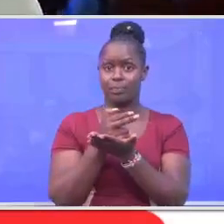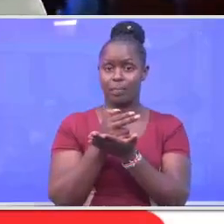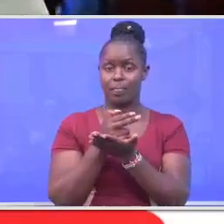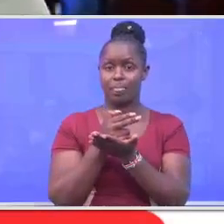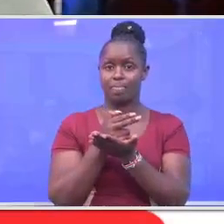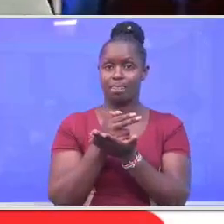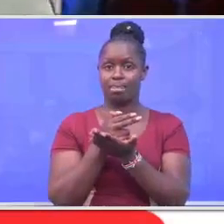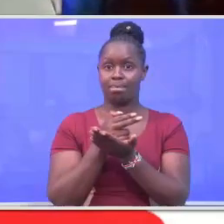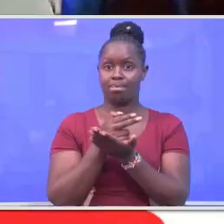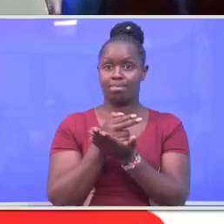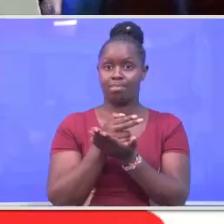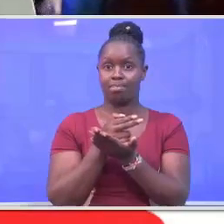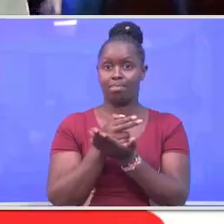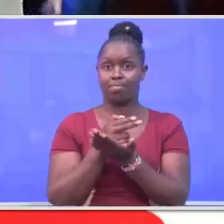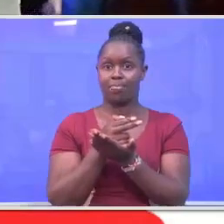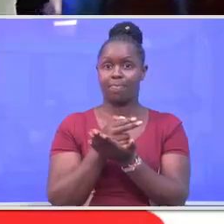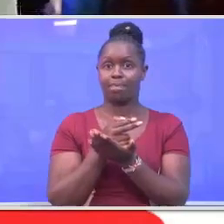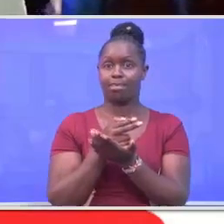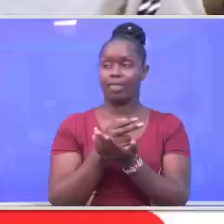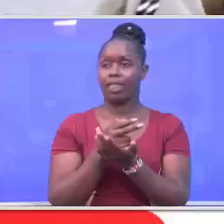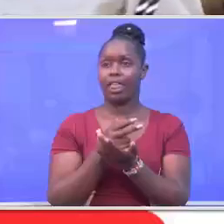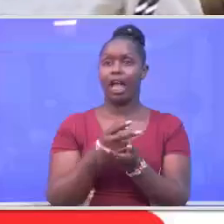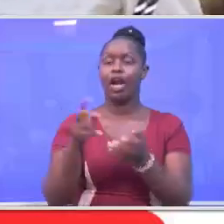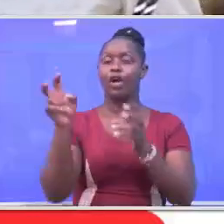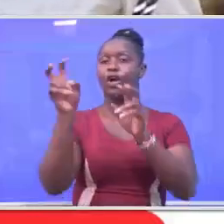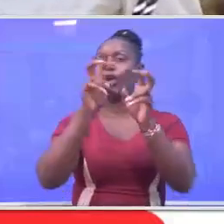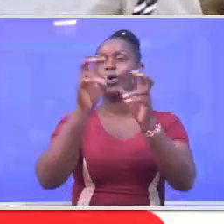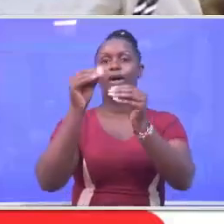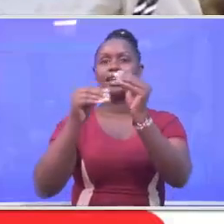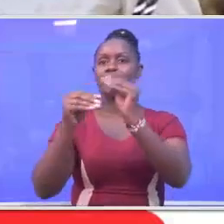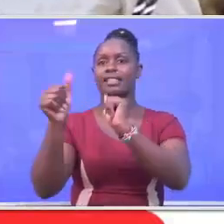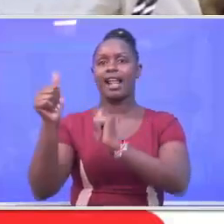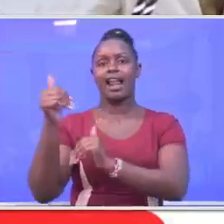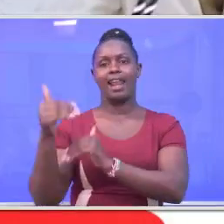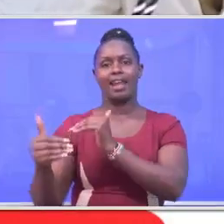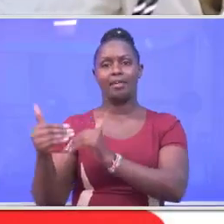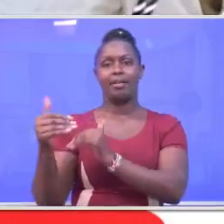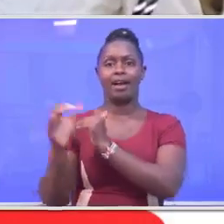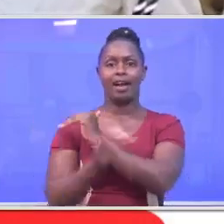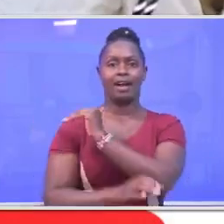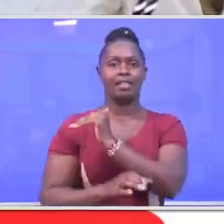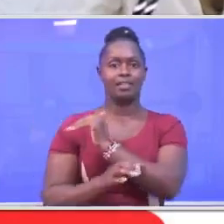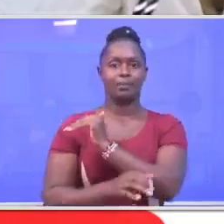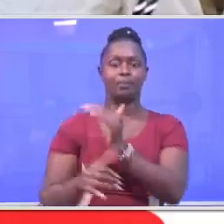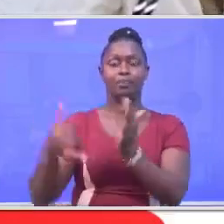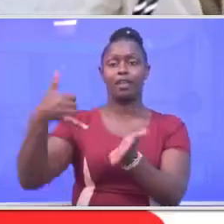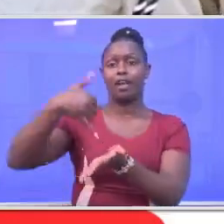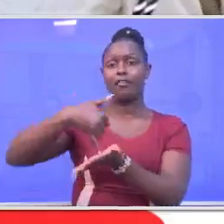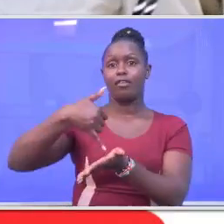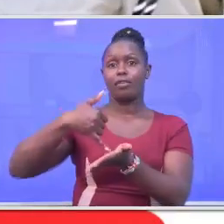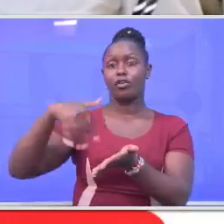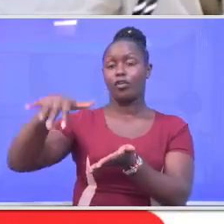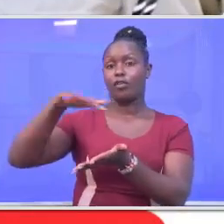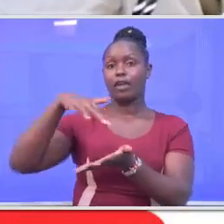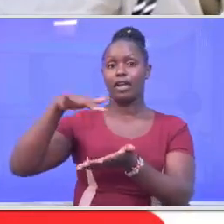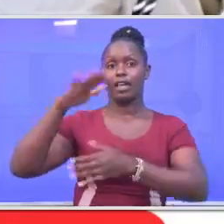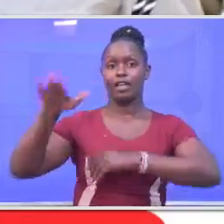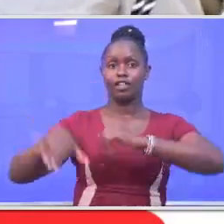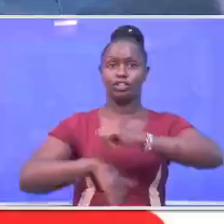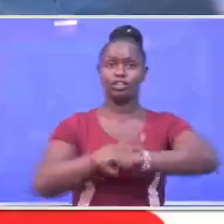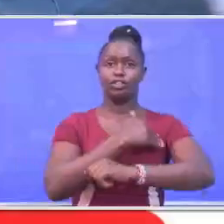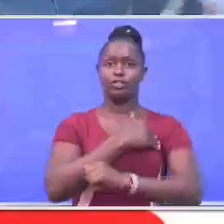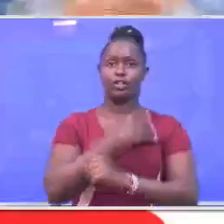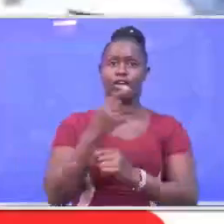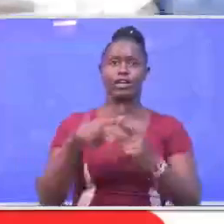wewe sahi utafute mtu umuzie inchi jirani. Following allegations of the involvement of area chiefs in the execution of the